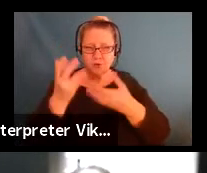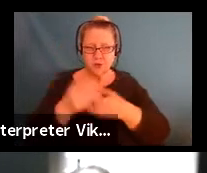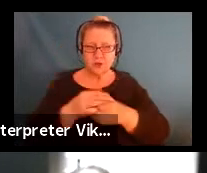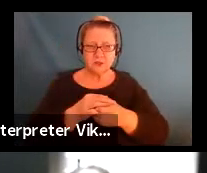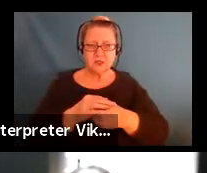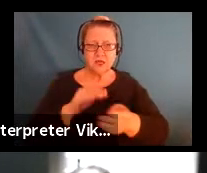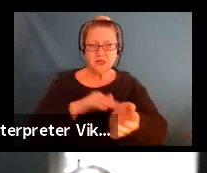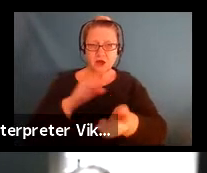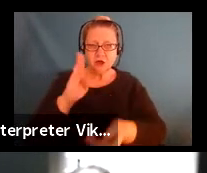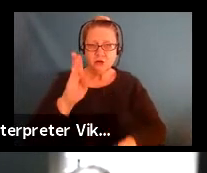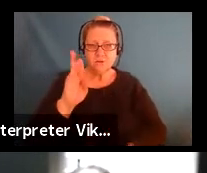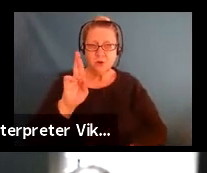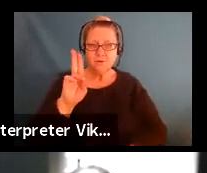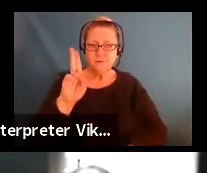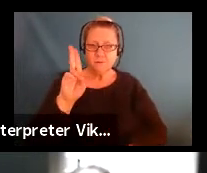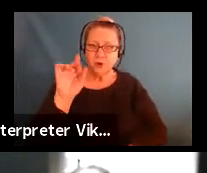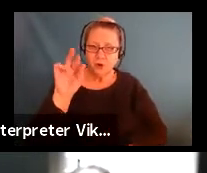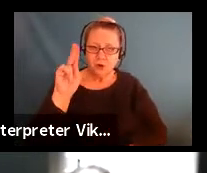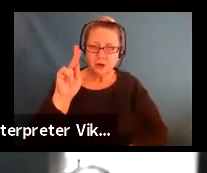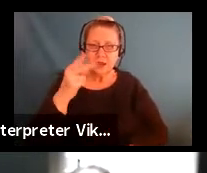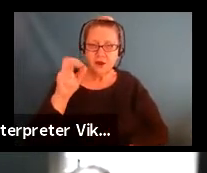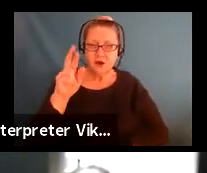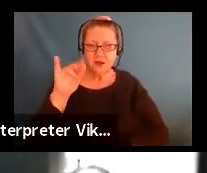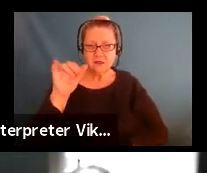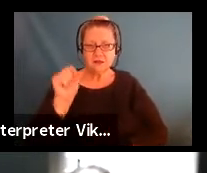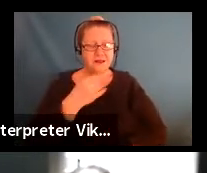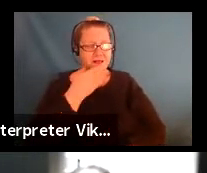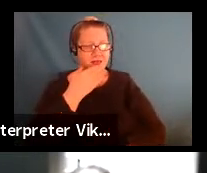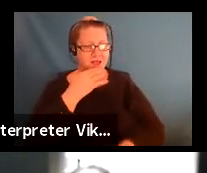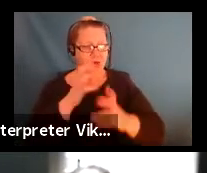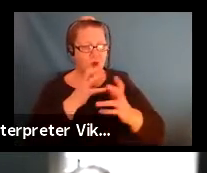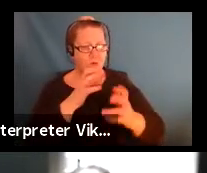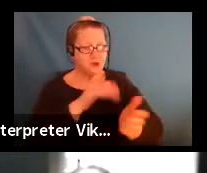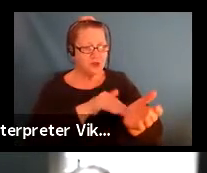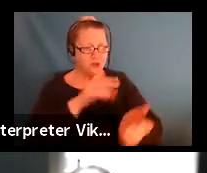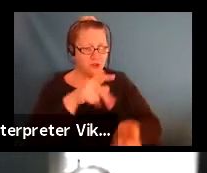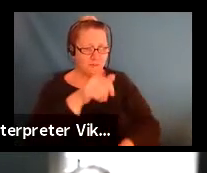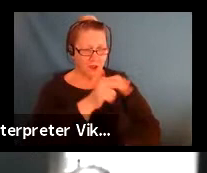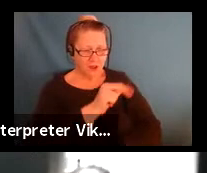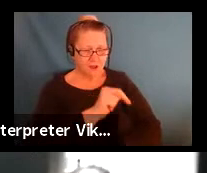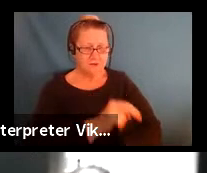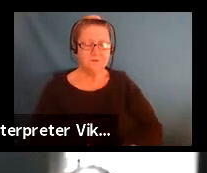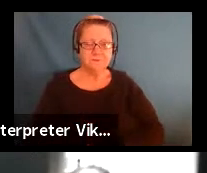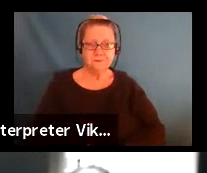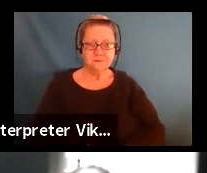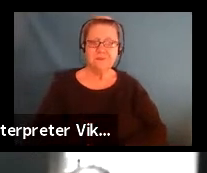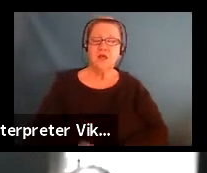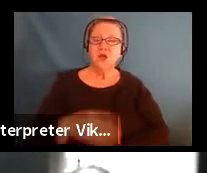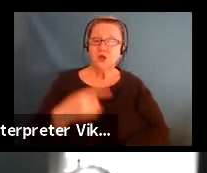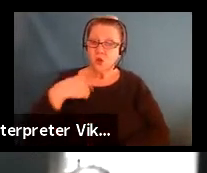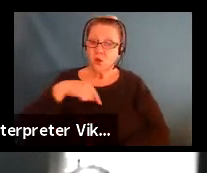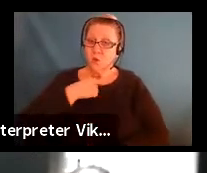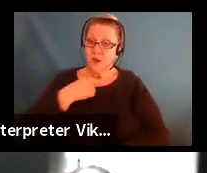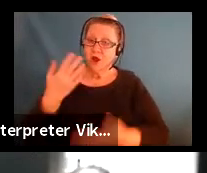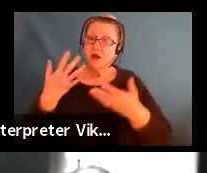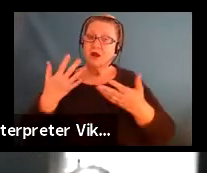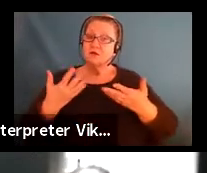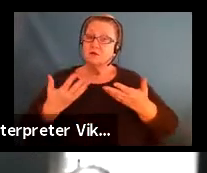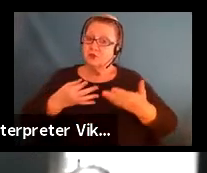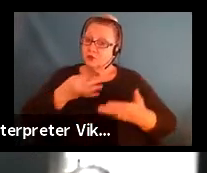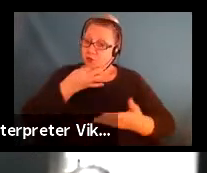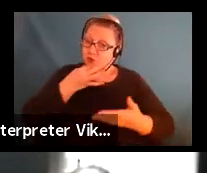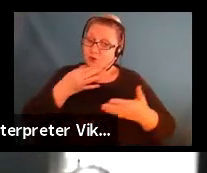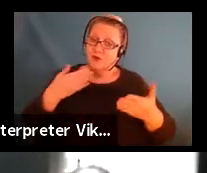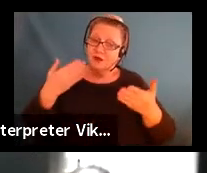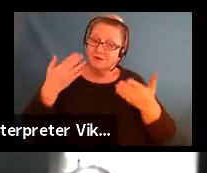Dr. Burke-Harris. Thank you so much, Dr. Pan. And so as we are wrapping up our 4th